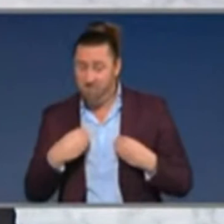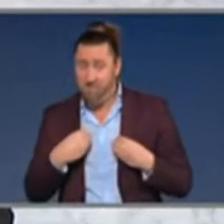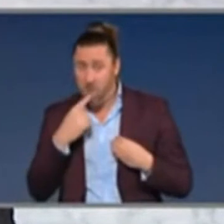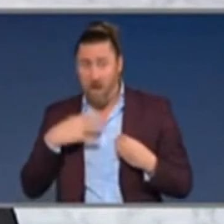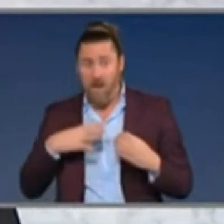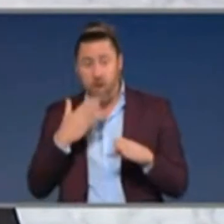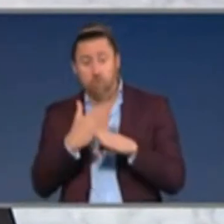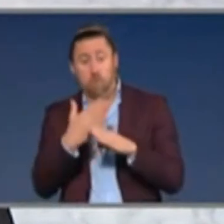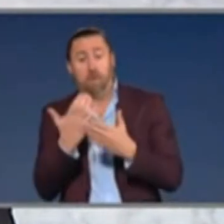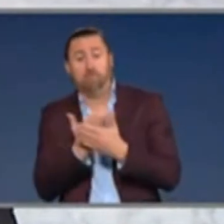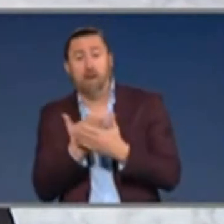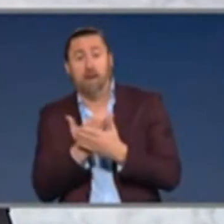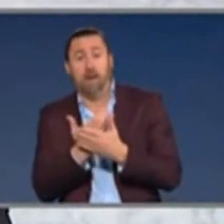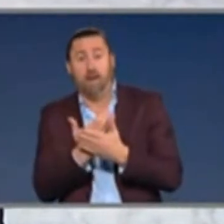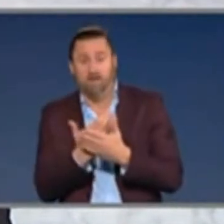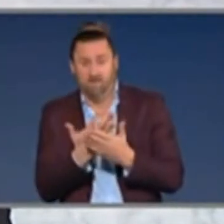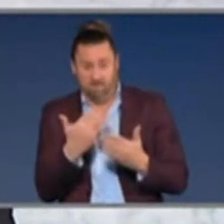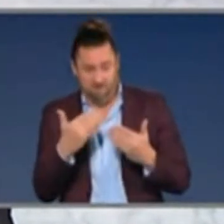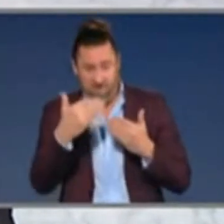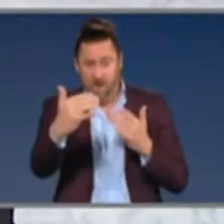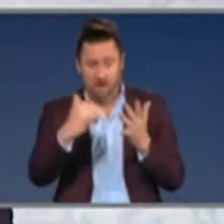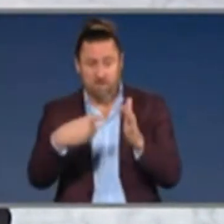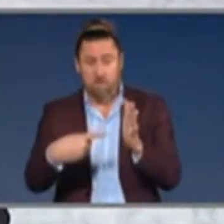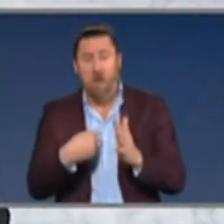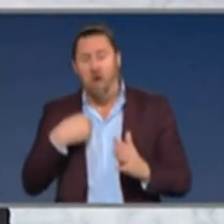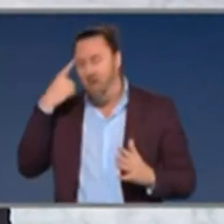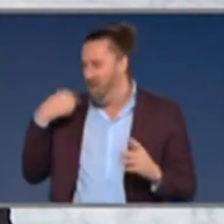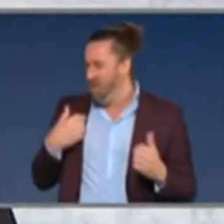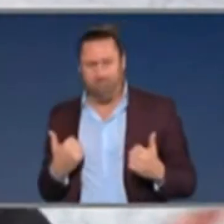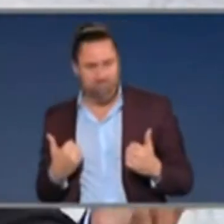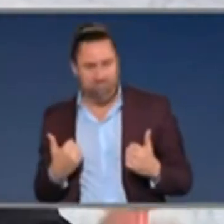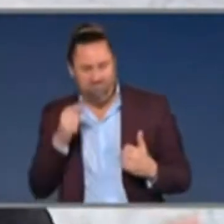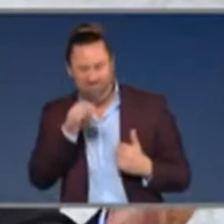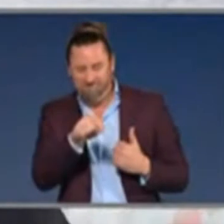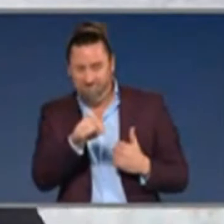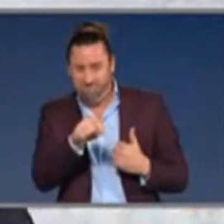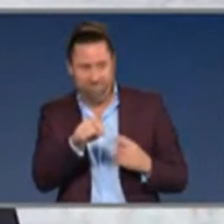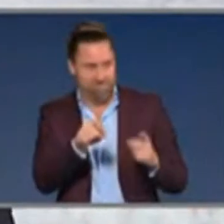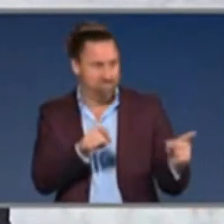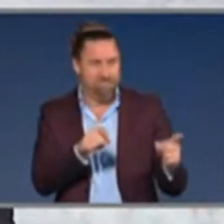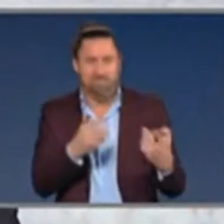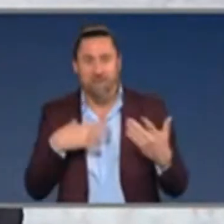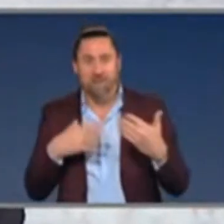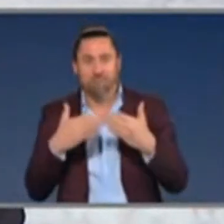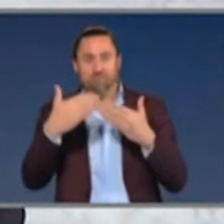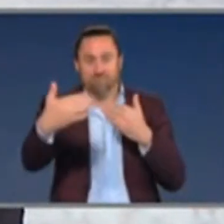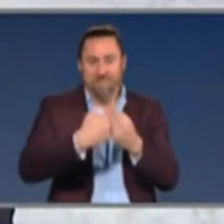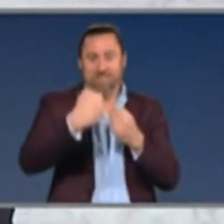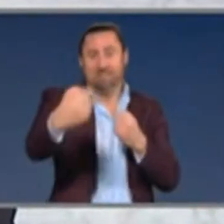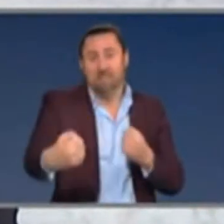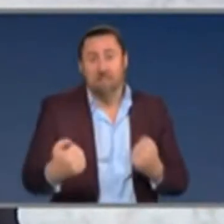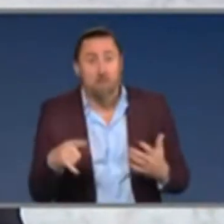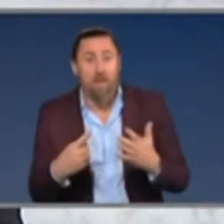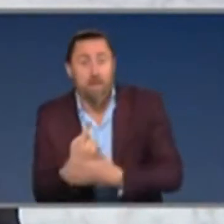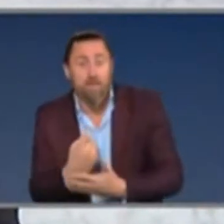be relying on JobKeeper post-September, then it would have been anticipated otherwise. And it may well be the case. Decisions